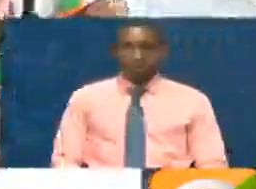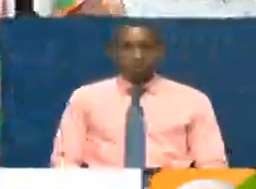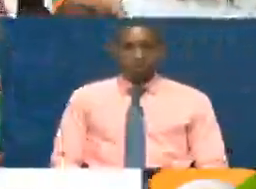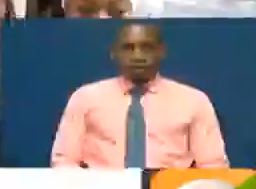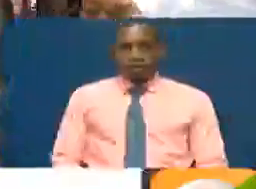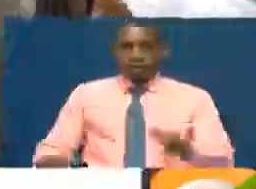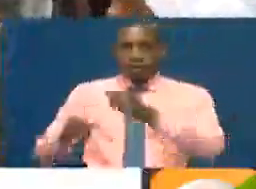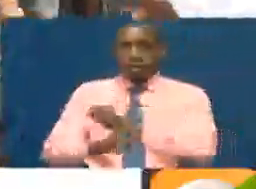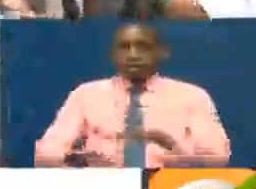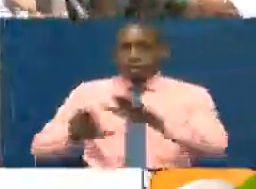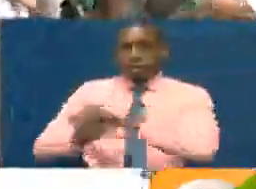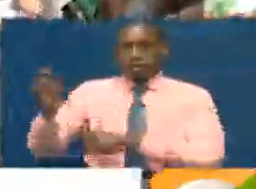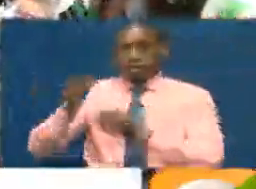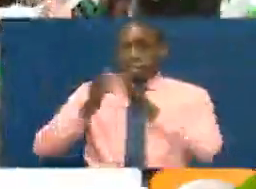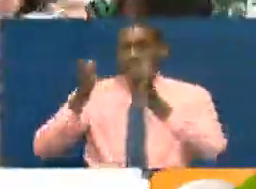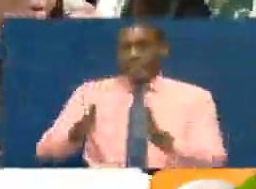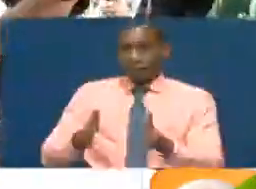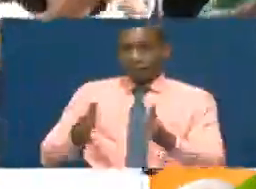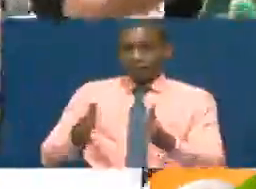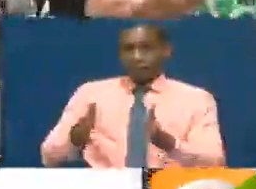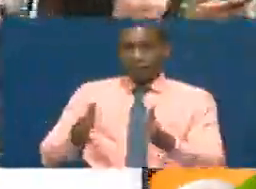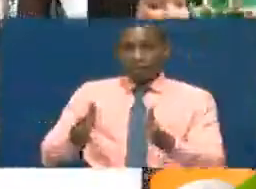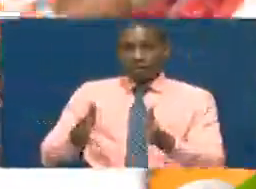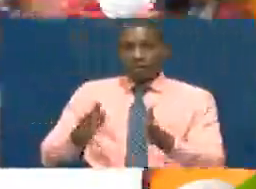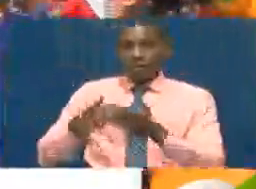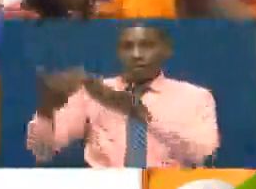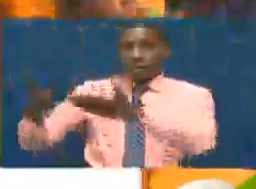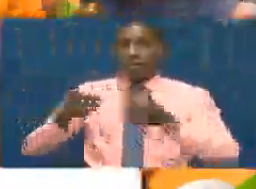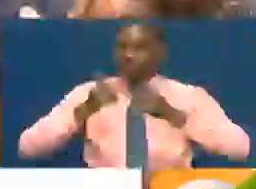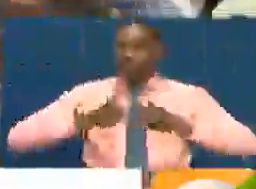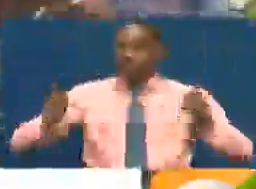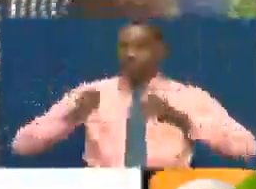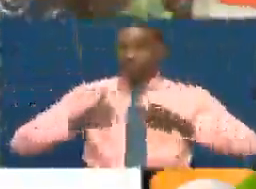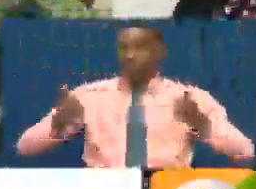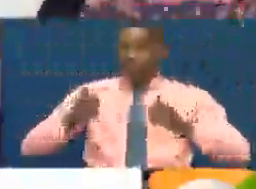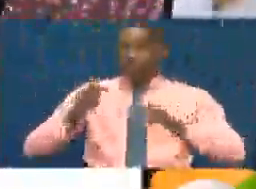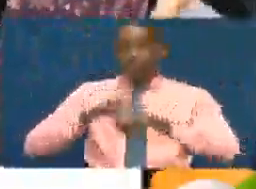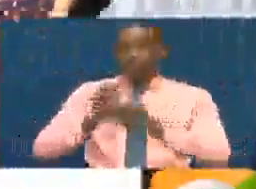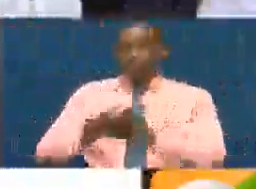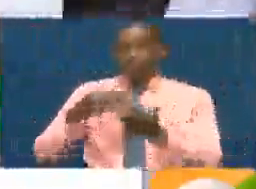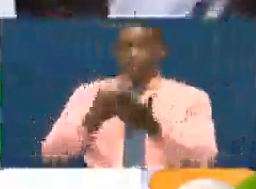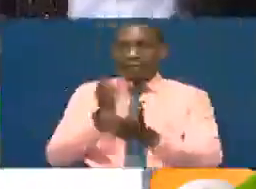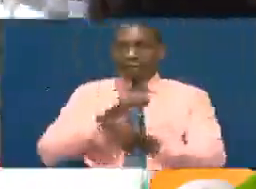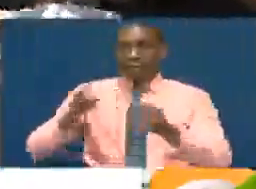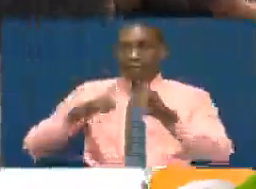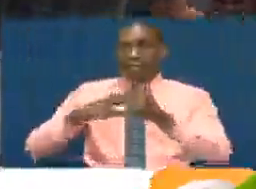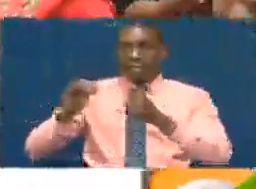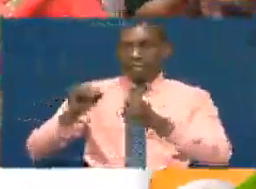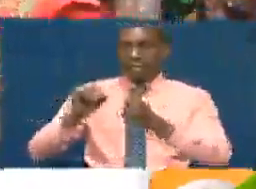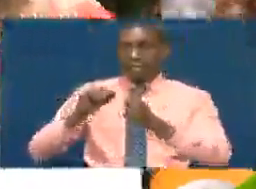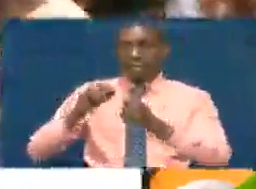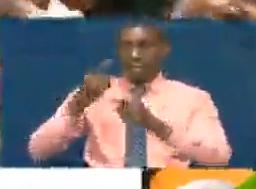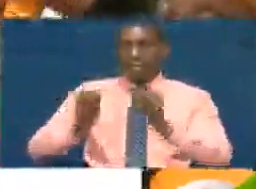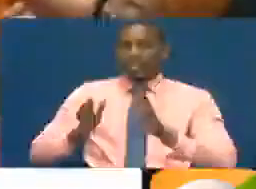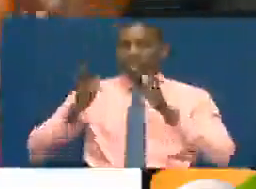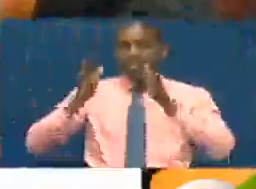the coalition's deputy presidential candidate was accorded a warm reception as she arrived for the 70th